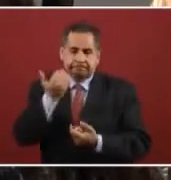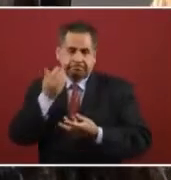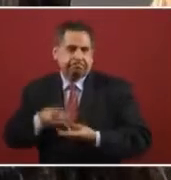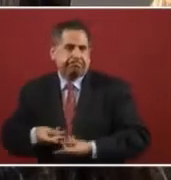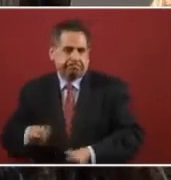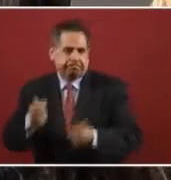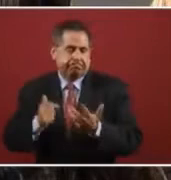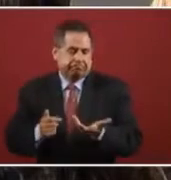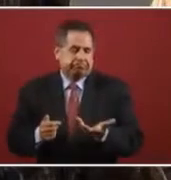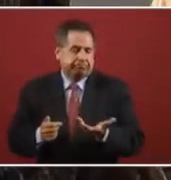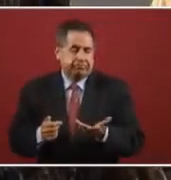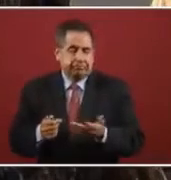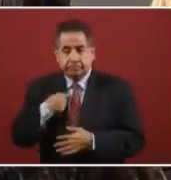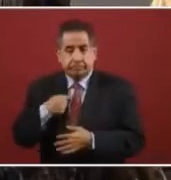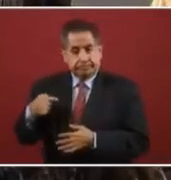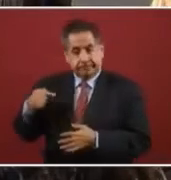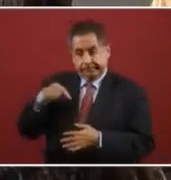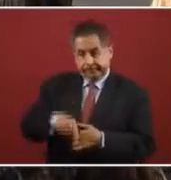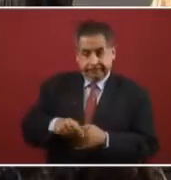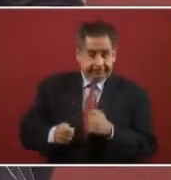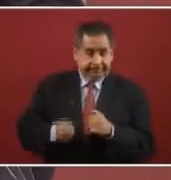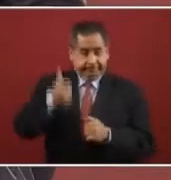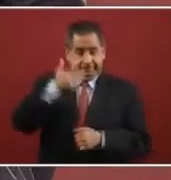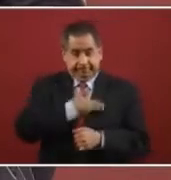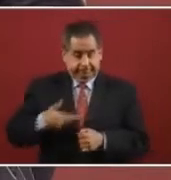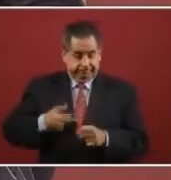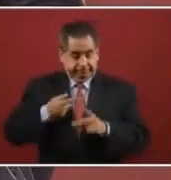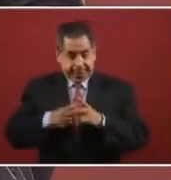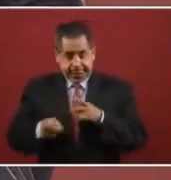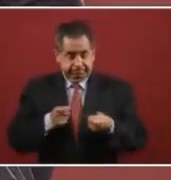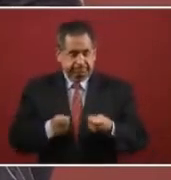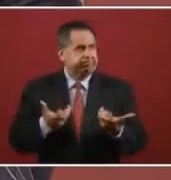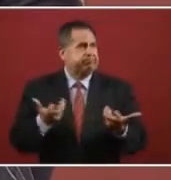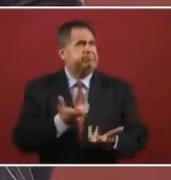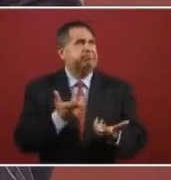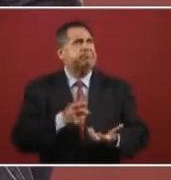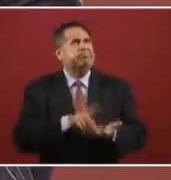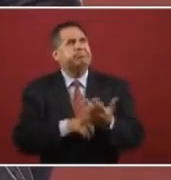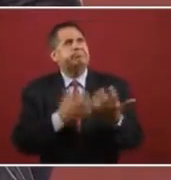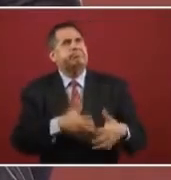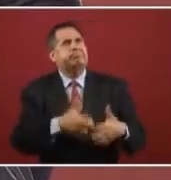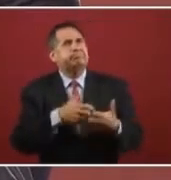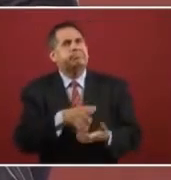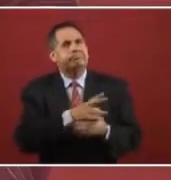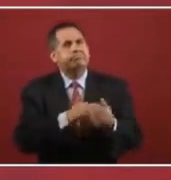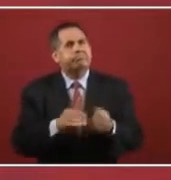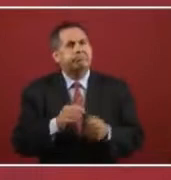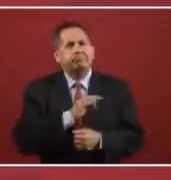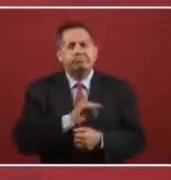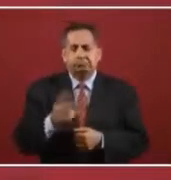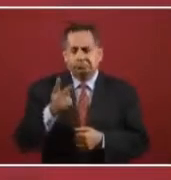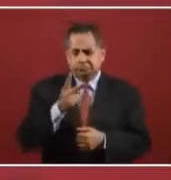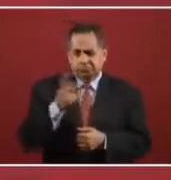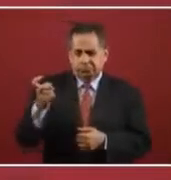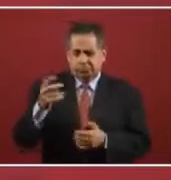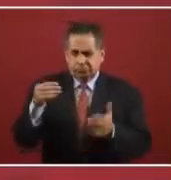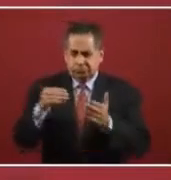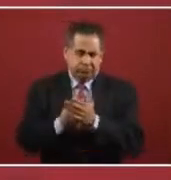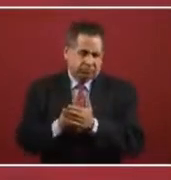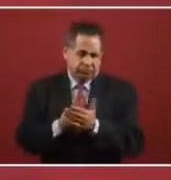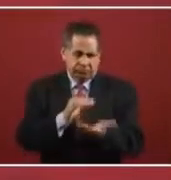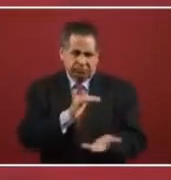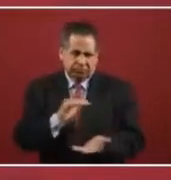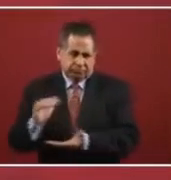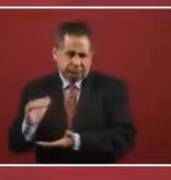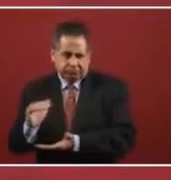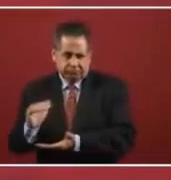consume. And we came to, when we first started, we were producing around